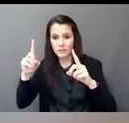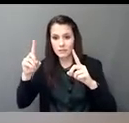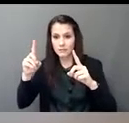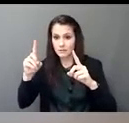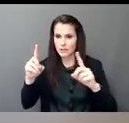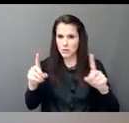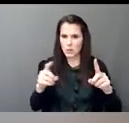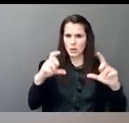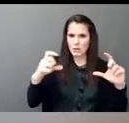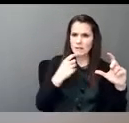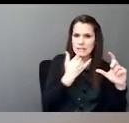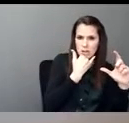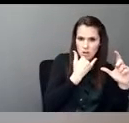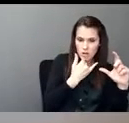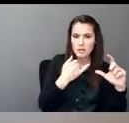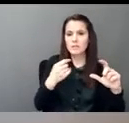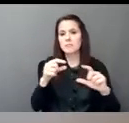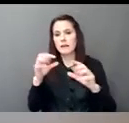successfully. And then there's an OK button.